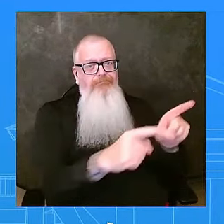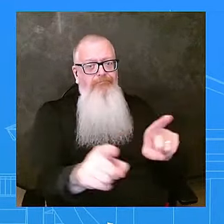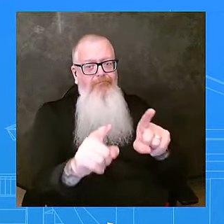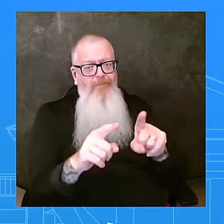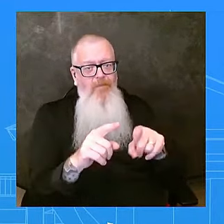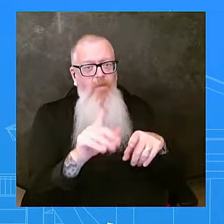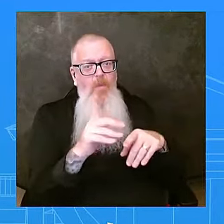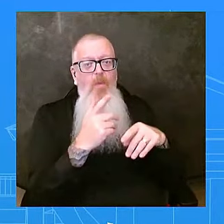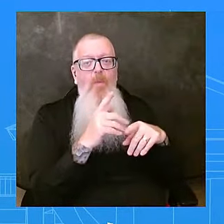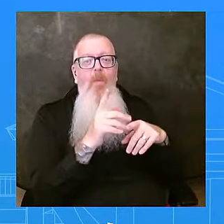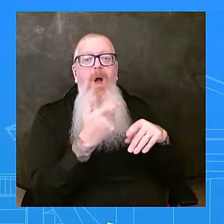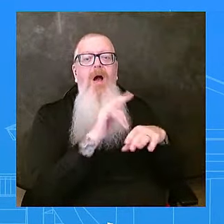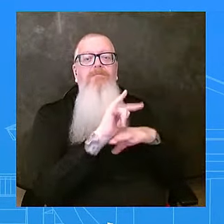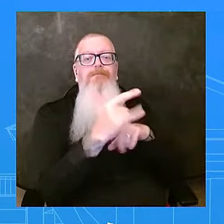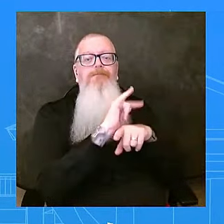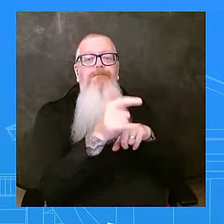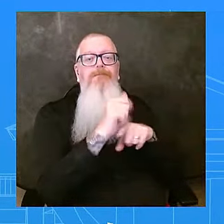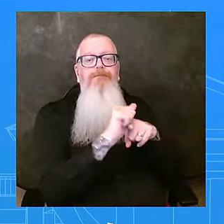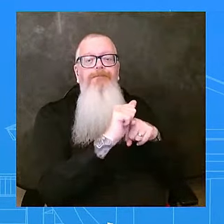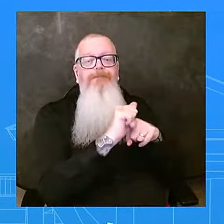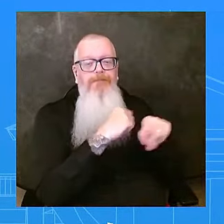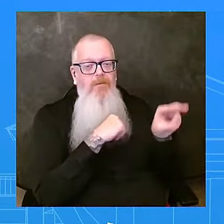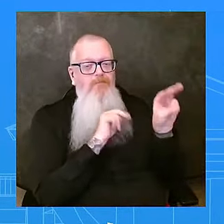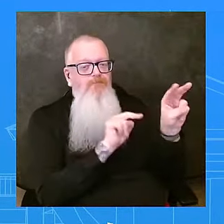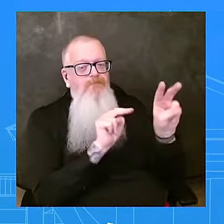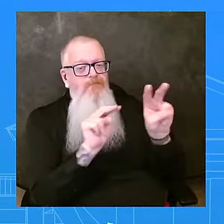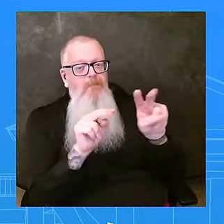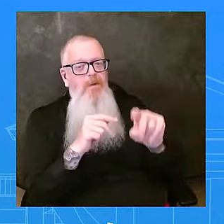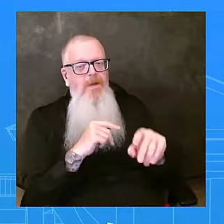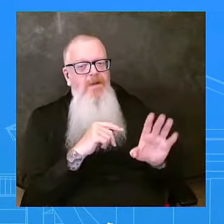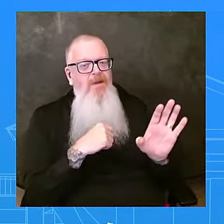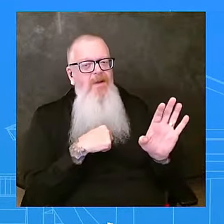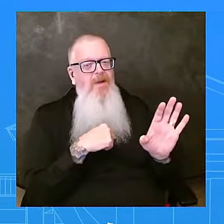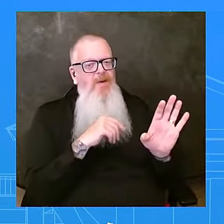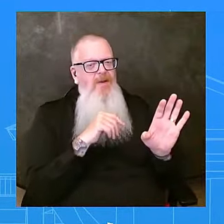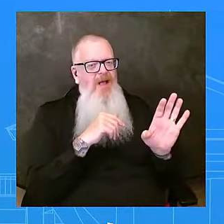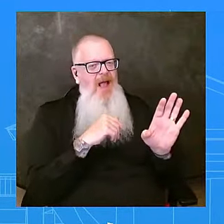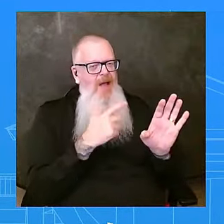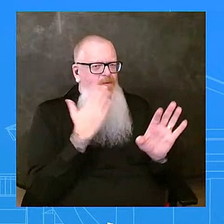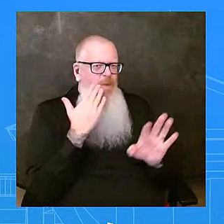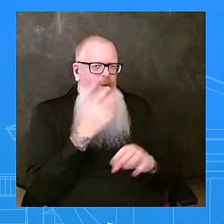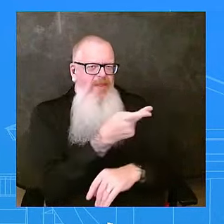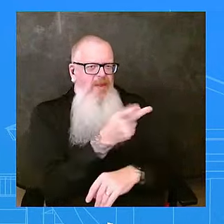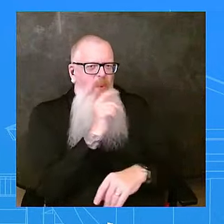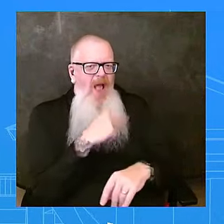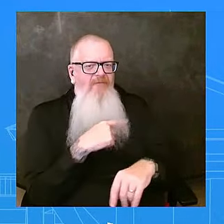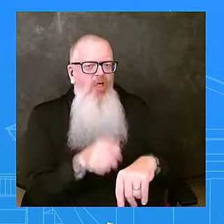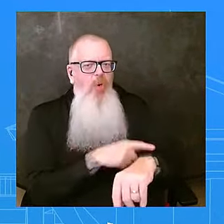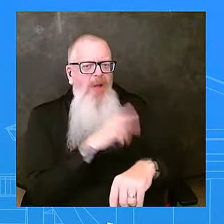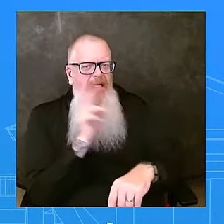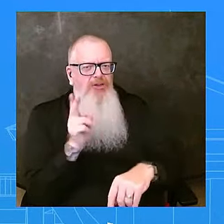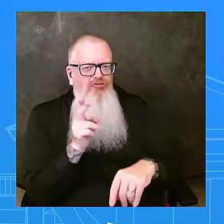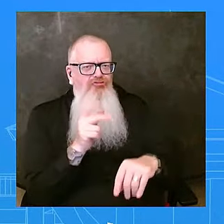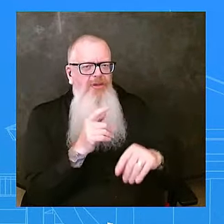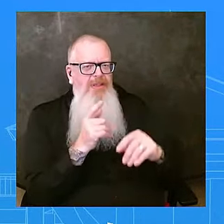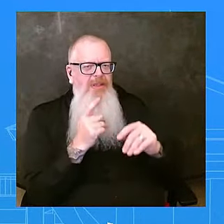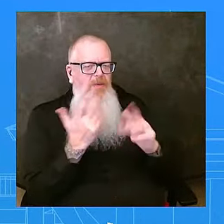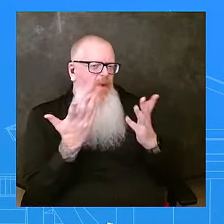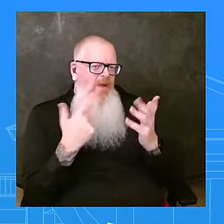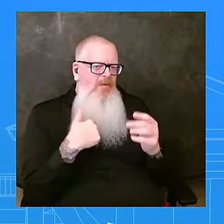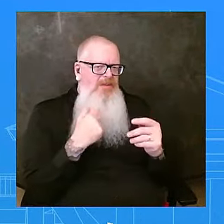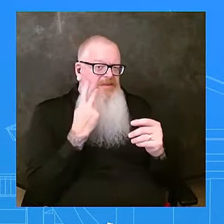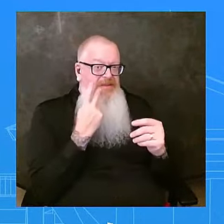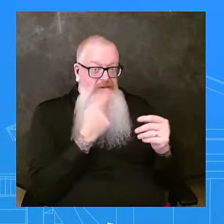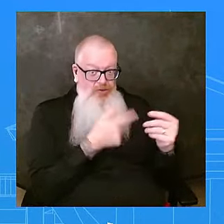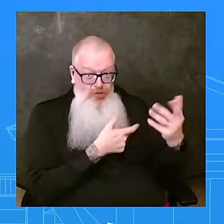These are two nations that don't have a long history of working well together, certainly not militarily. These are two nations that don't necessarily fully trust one another in the